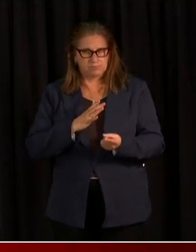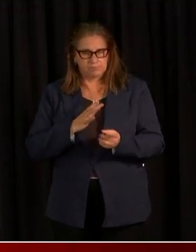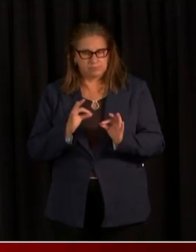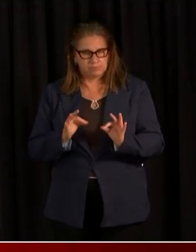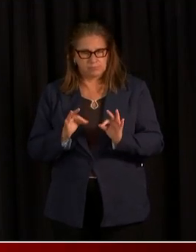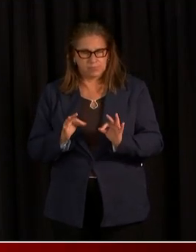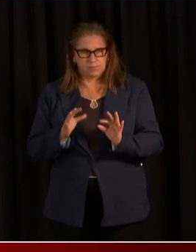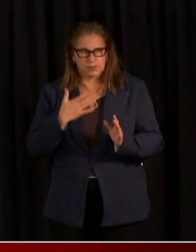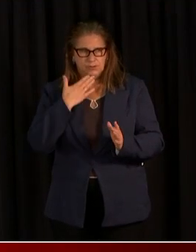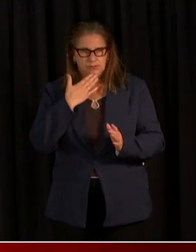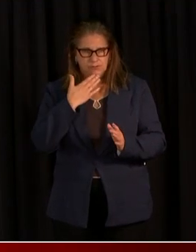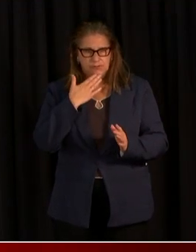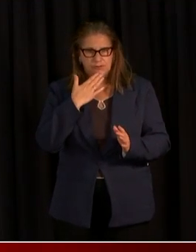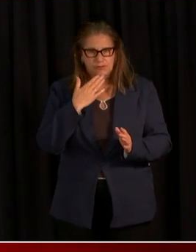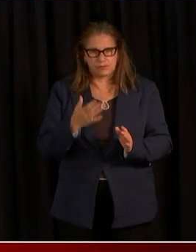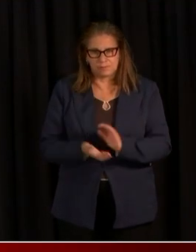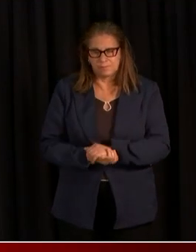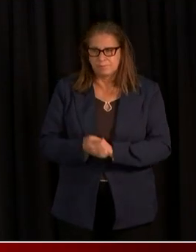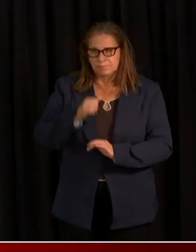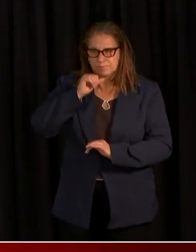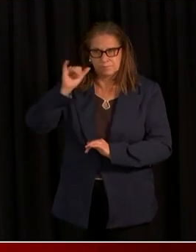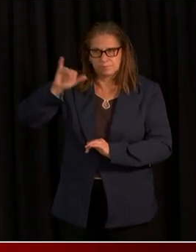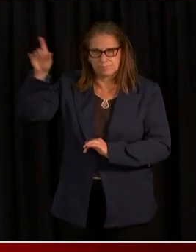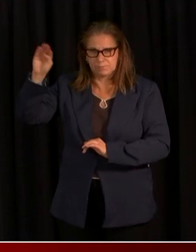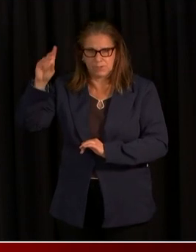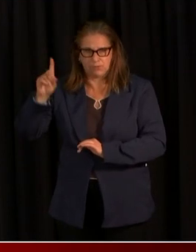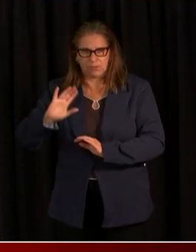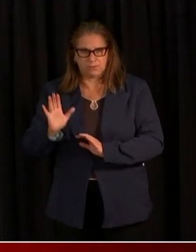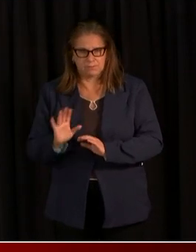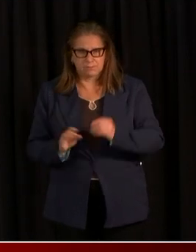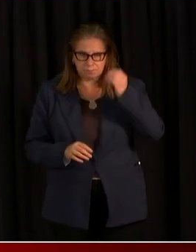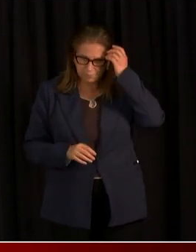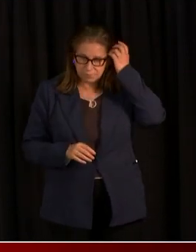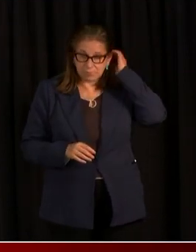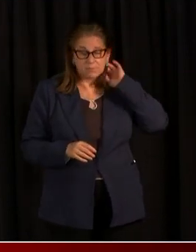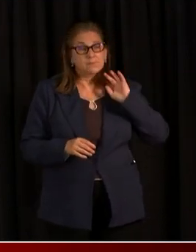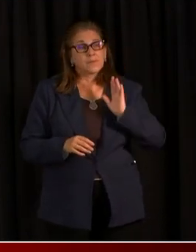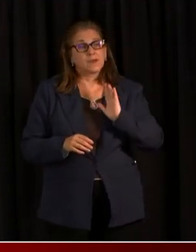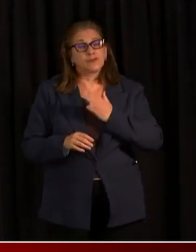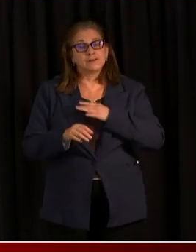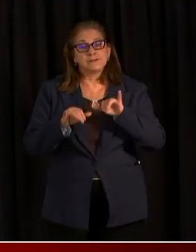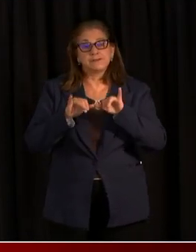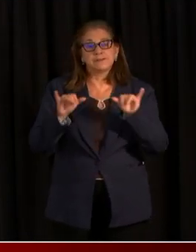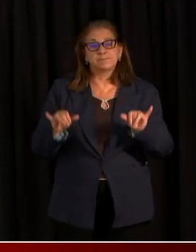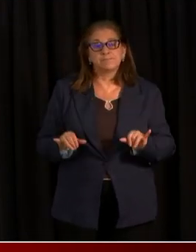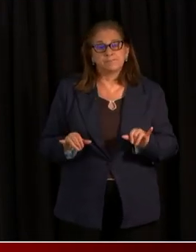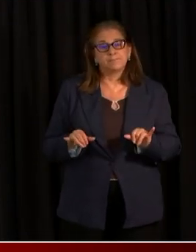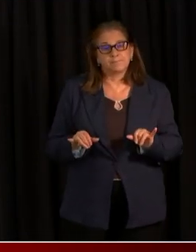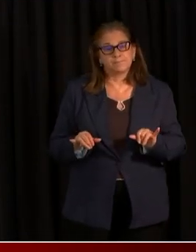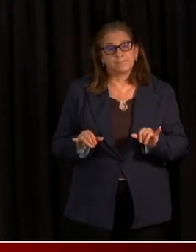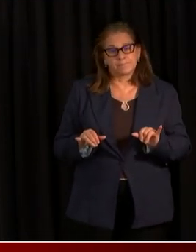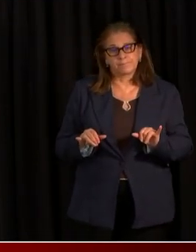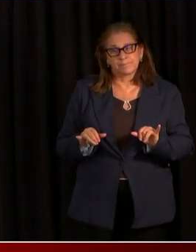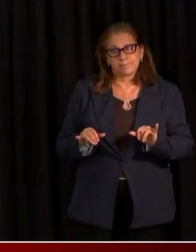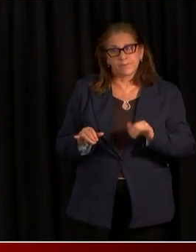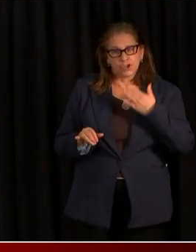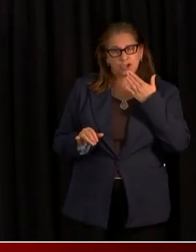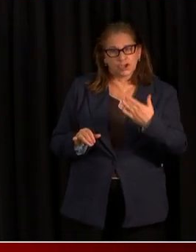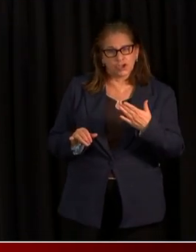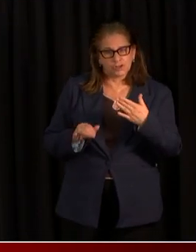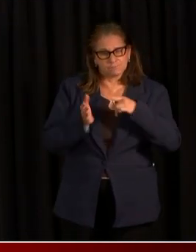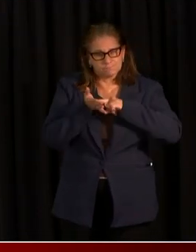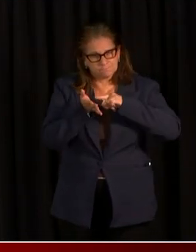with fraud. We have, as you know, we instituted a pretty significant fraud check